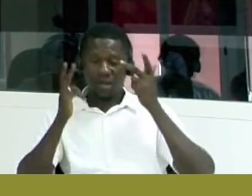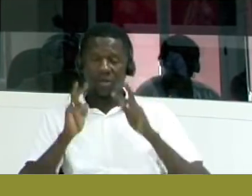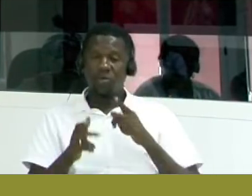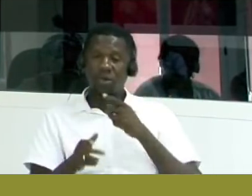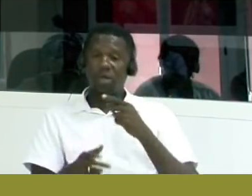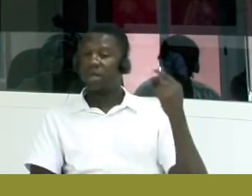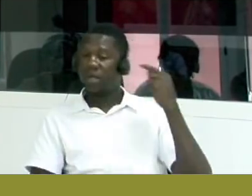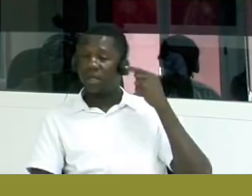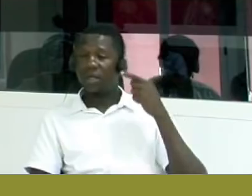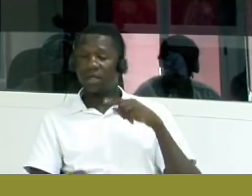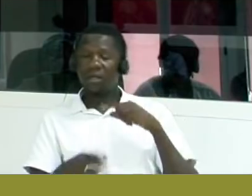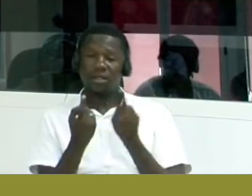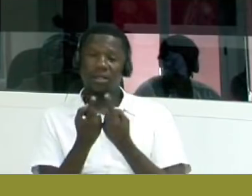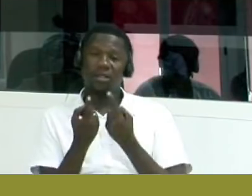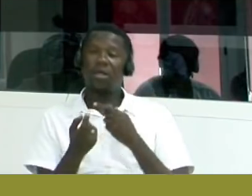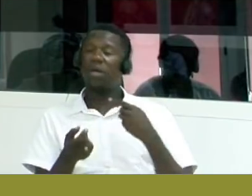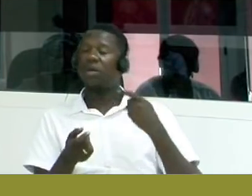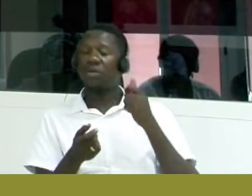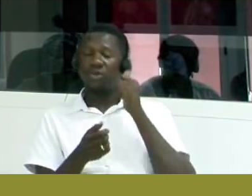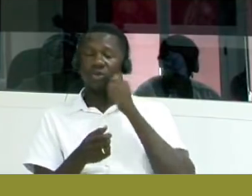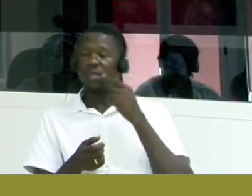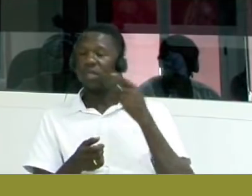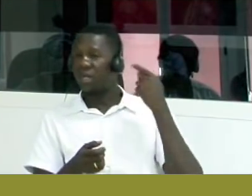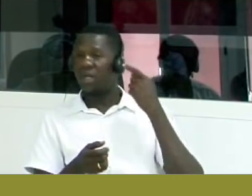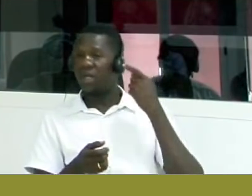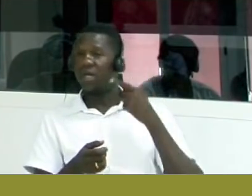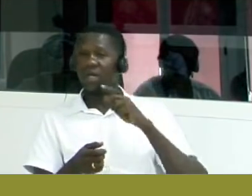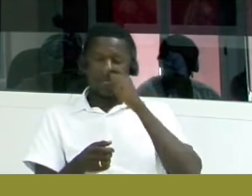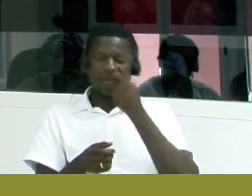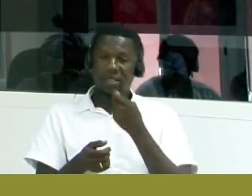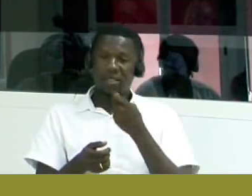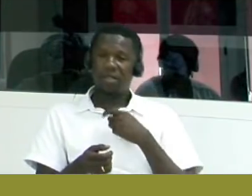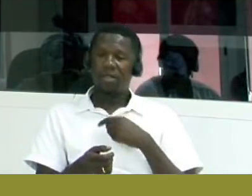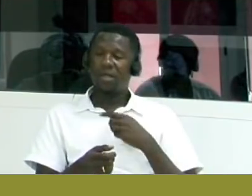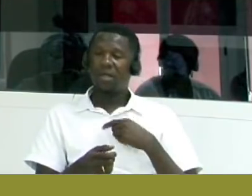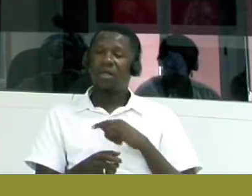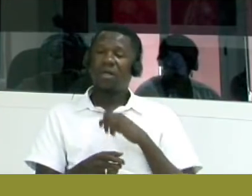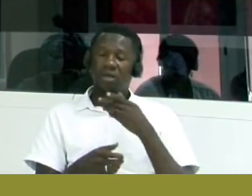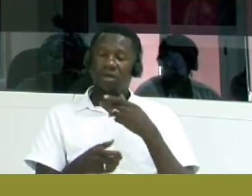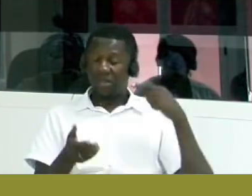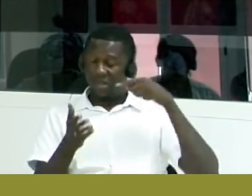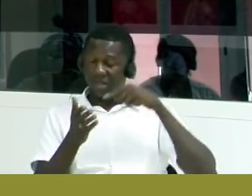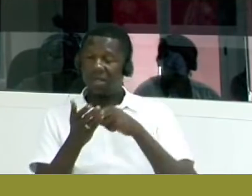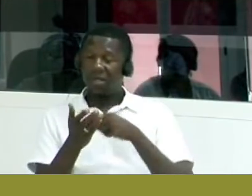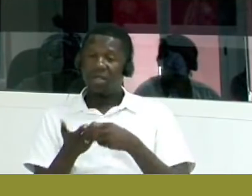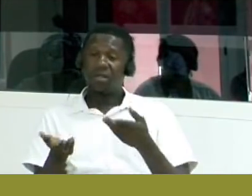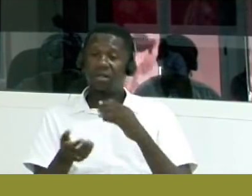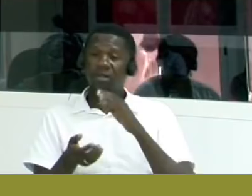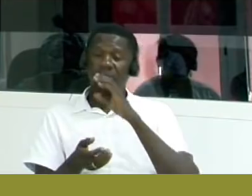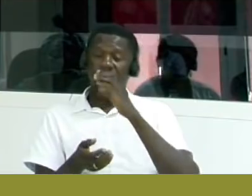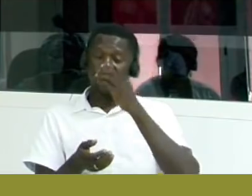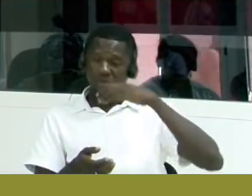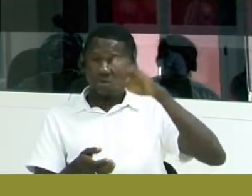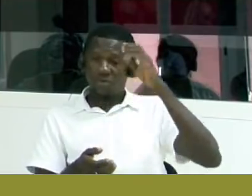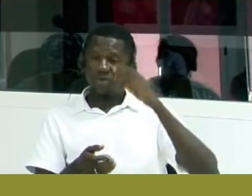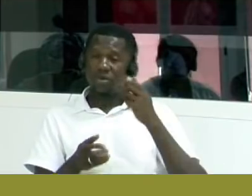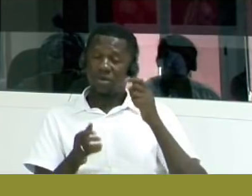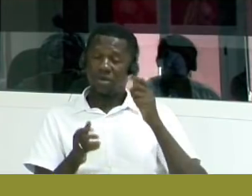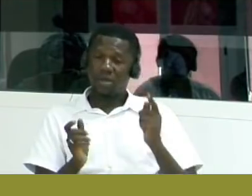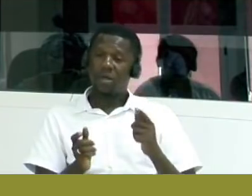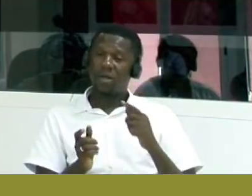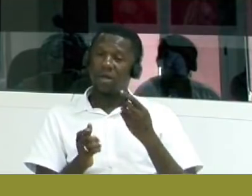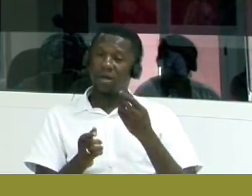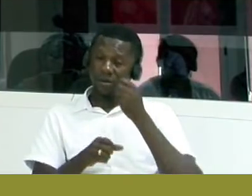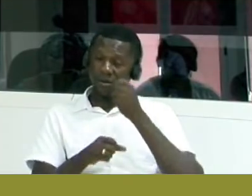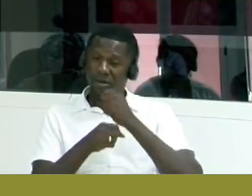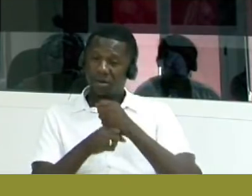killings, about this, about that. I am telling you, cross my heart. Until this commission was established, I never believed that Gambians were